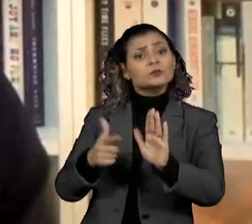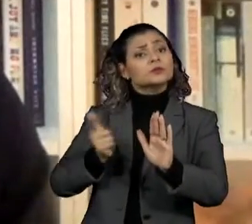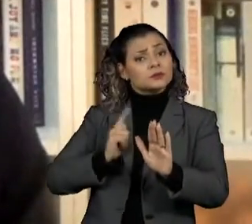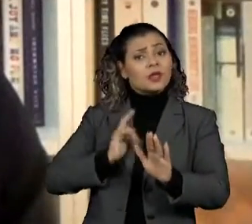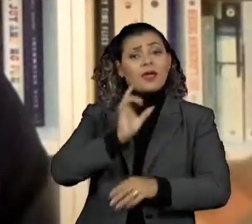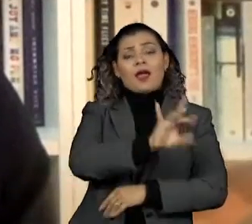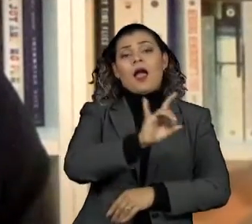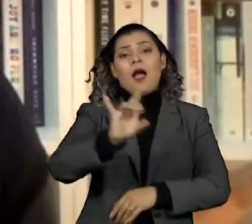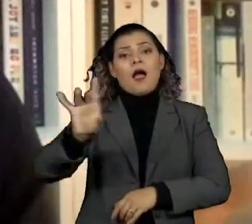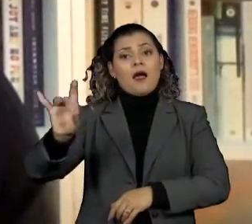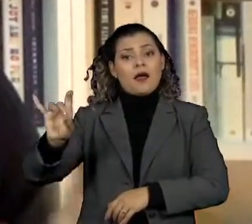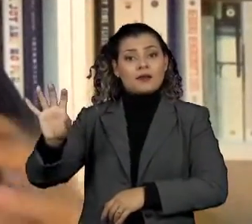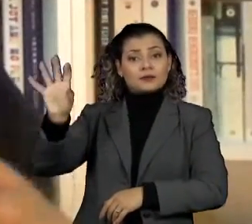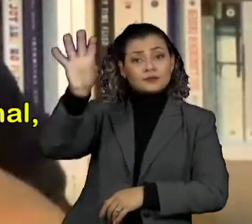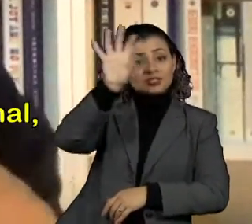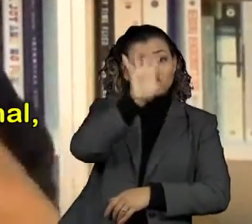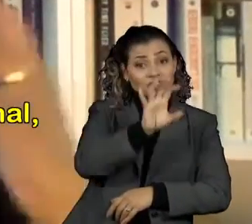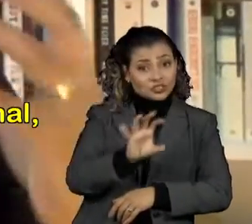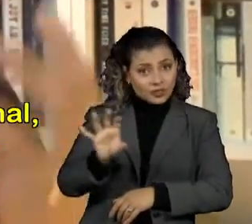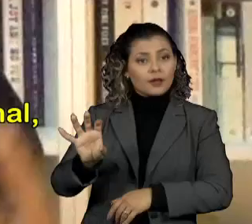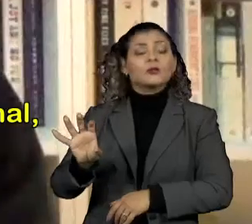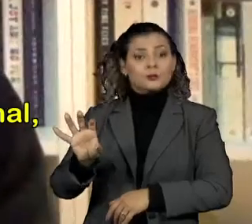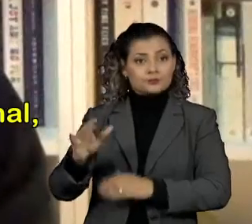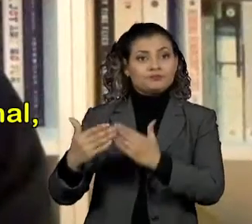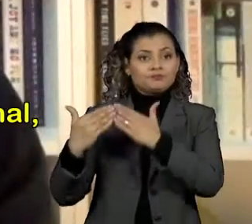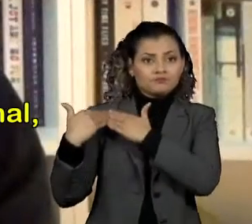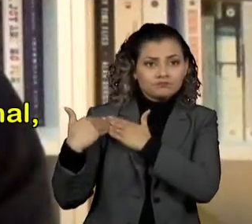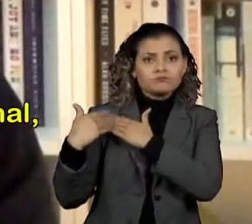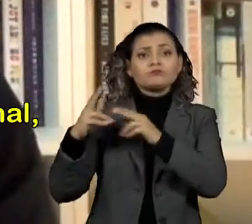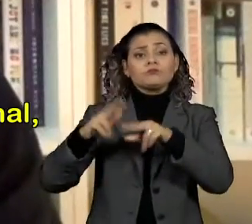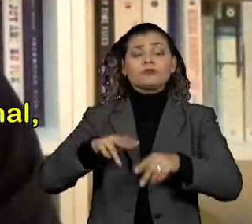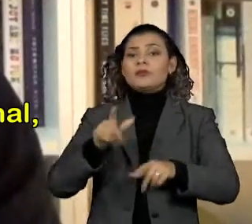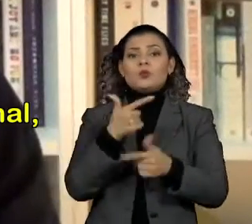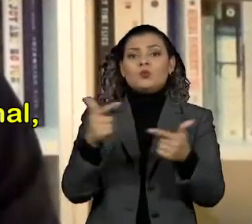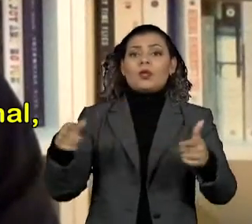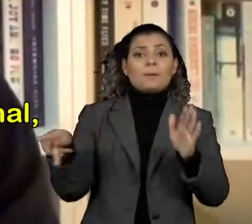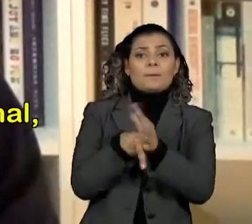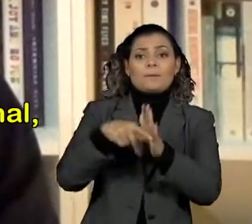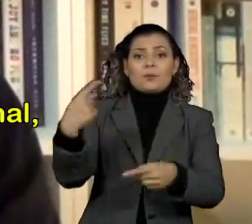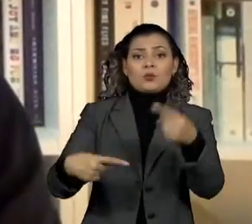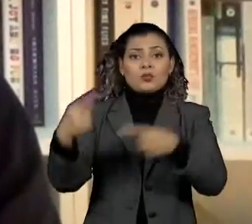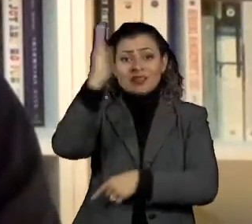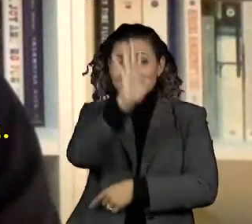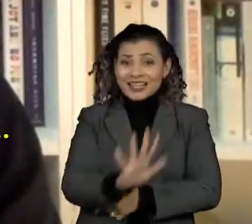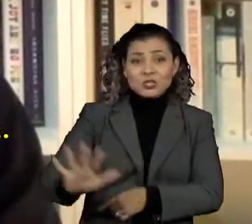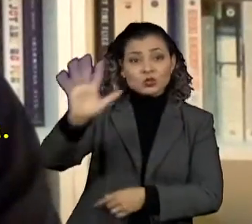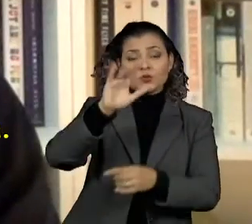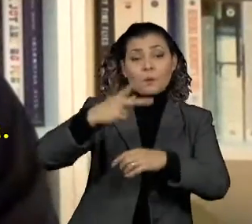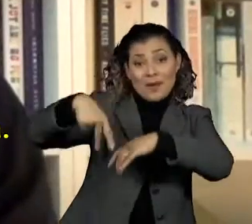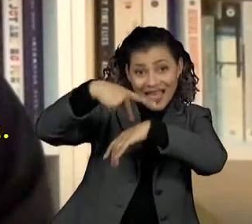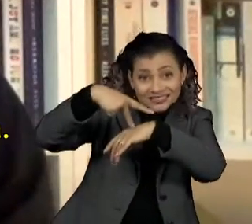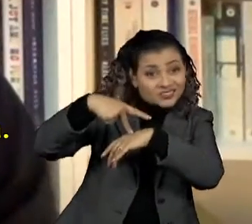relegated to individual states. And if you don't have a national policy, and if it's not consistent,